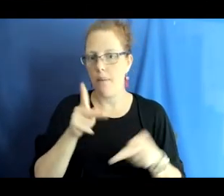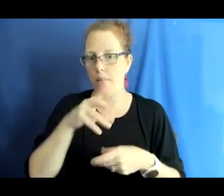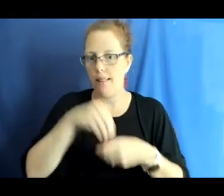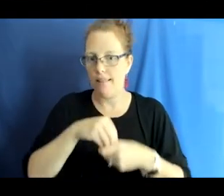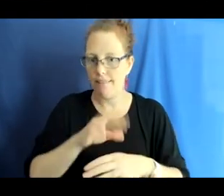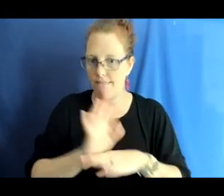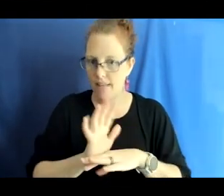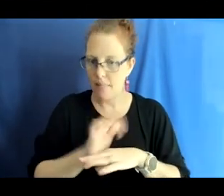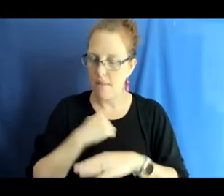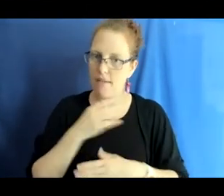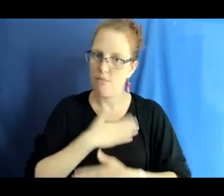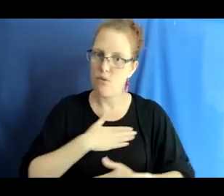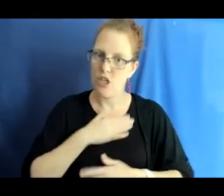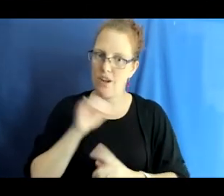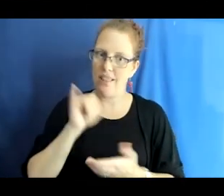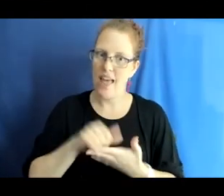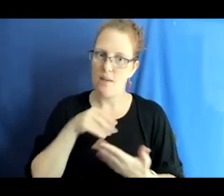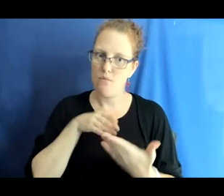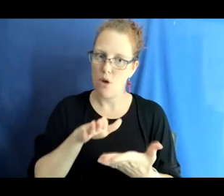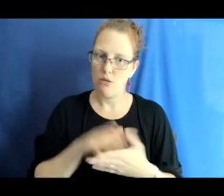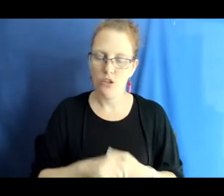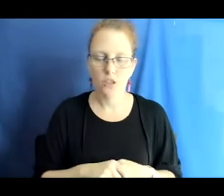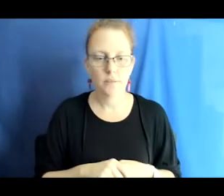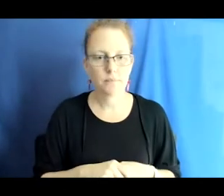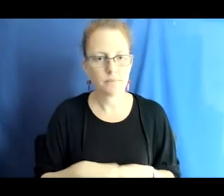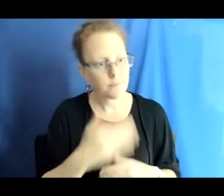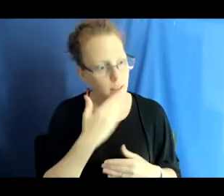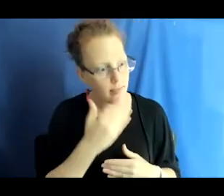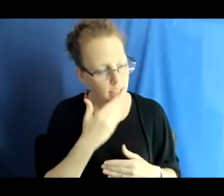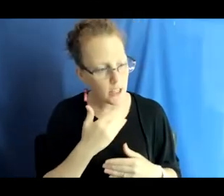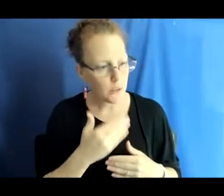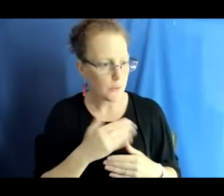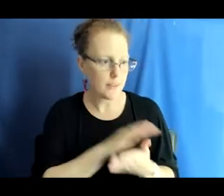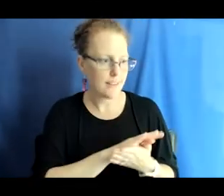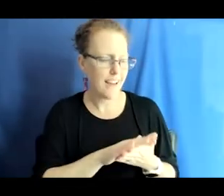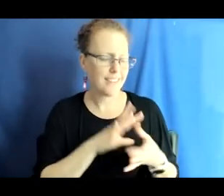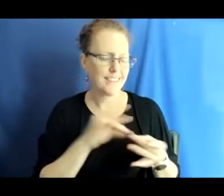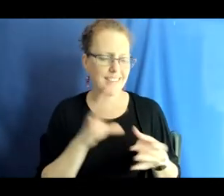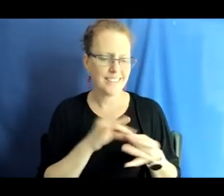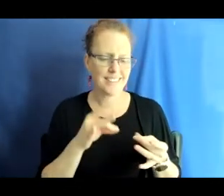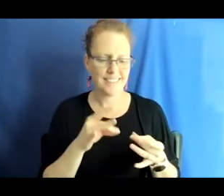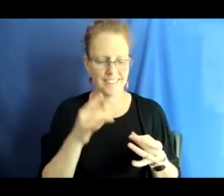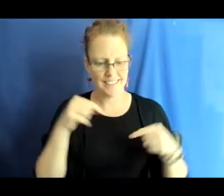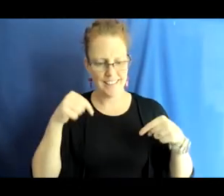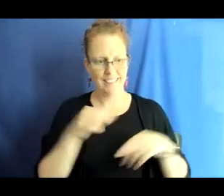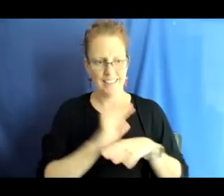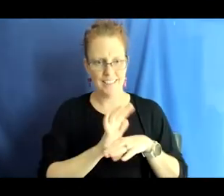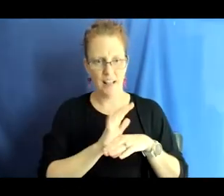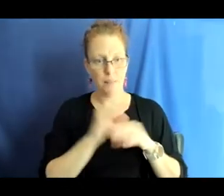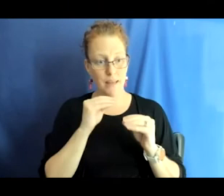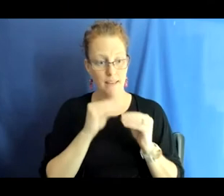appreciate that. That's very nice of you saying, because like editing this film was a really difficult